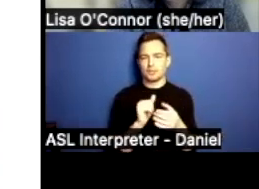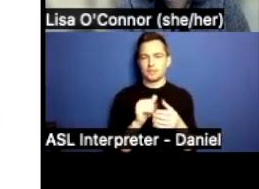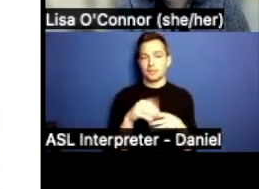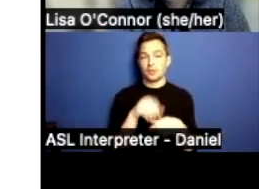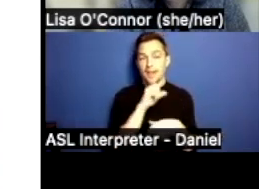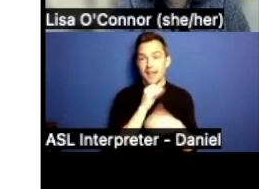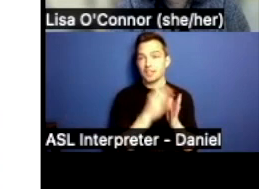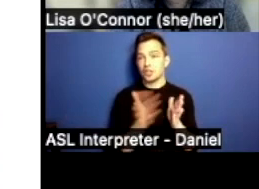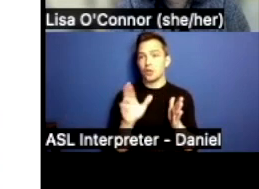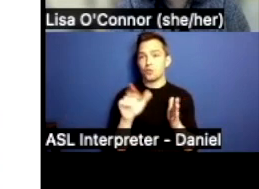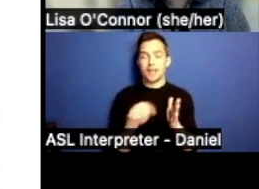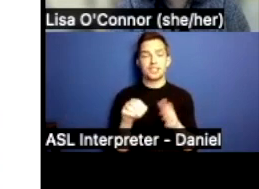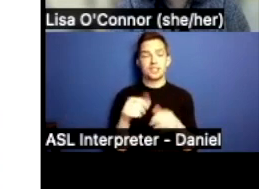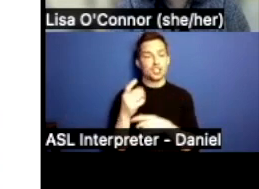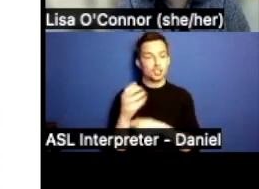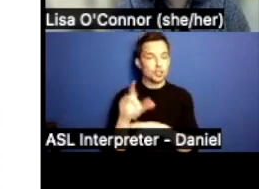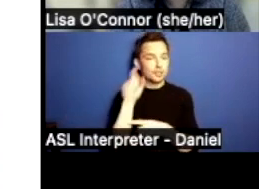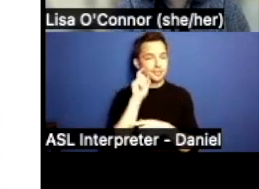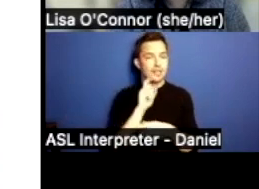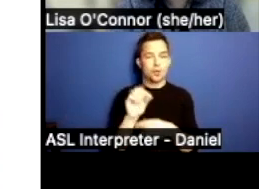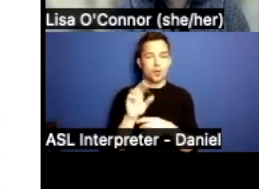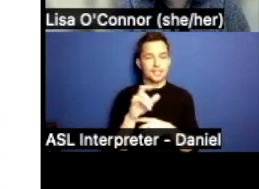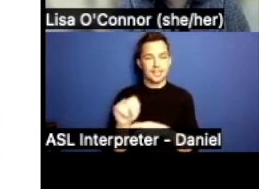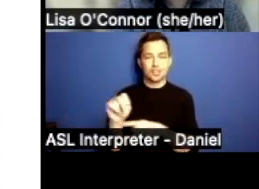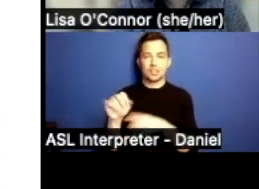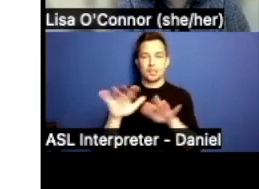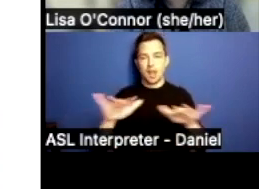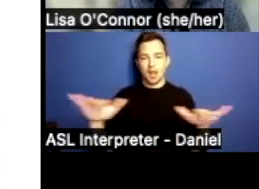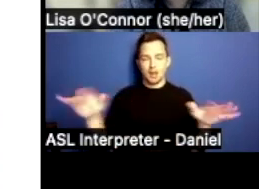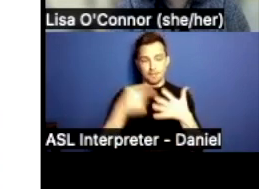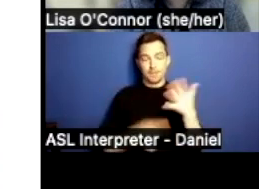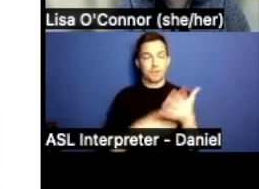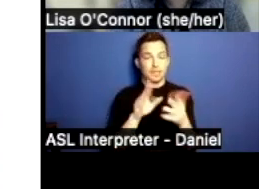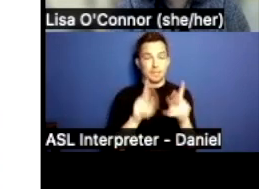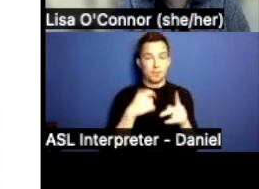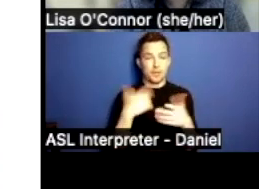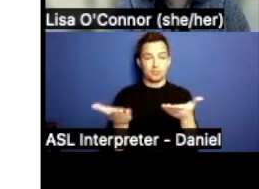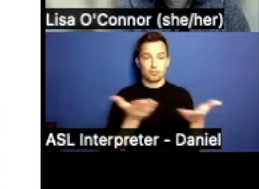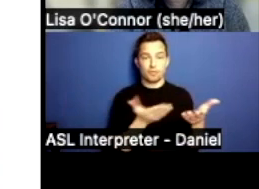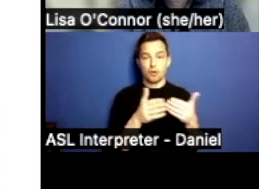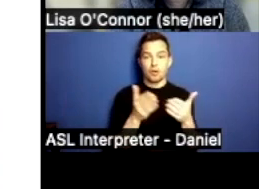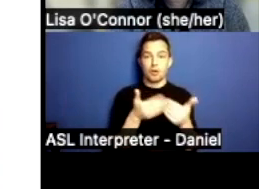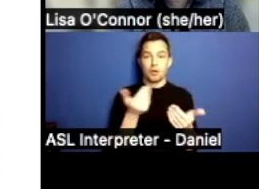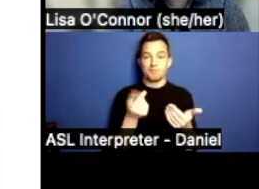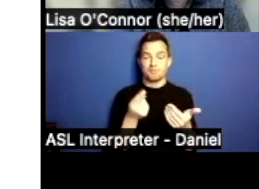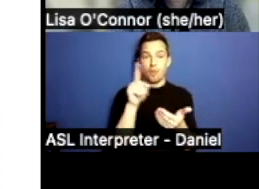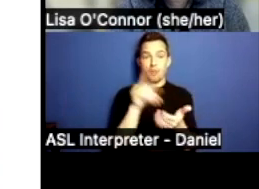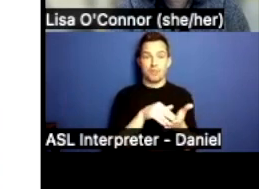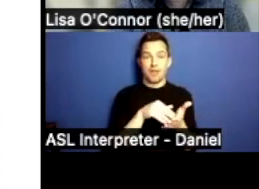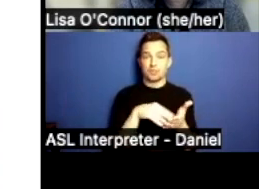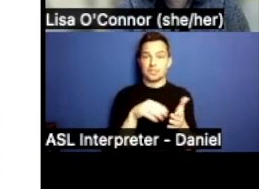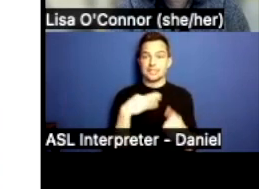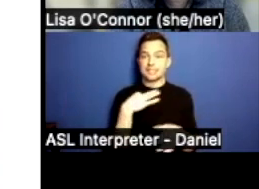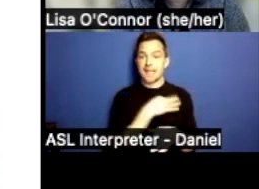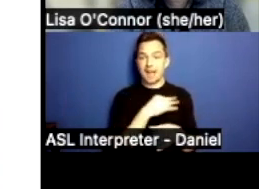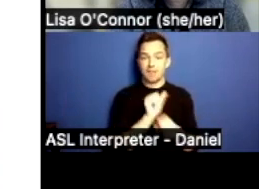race, gender, sexual orientation, culture, and religion, both in the clients that we serve and in the almost 1,000 staff that work with us. And